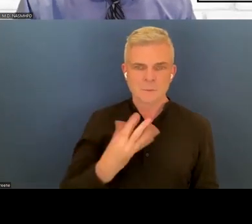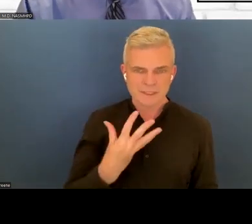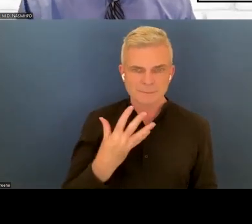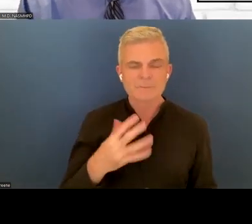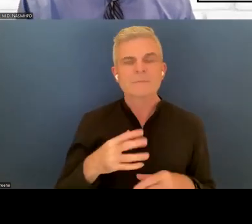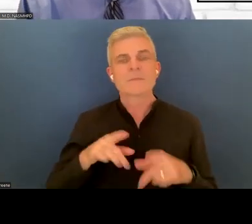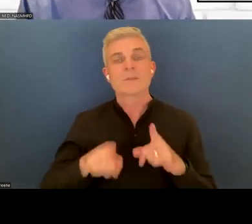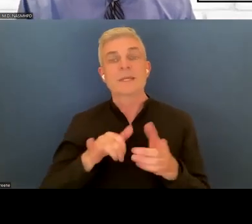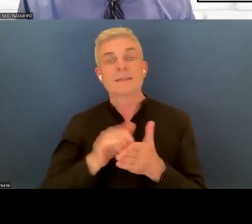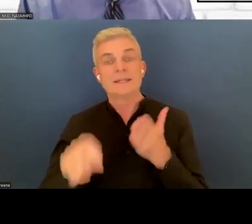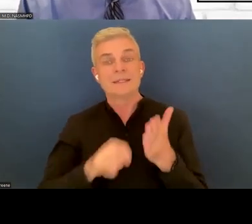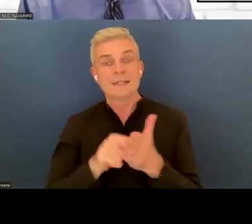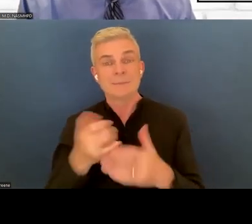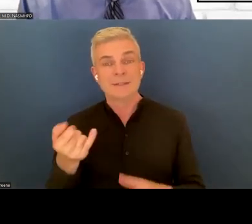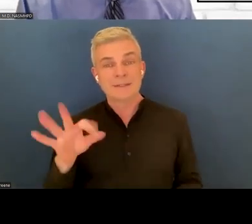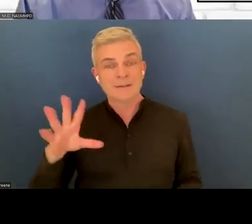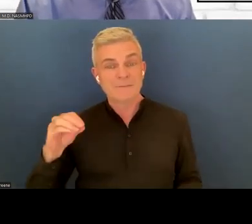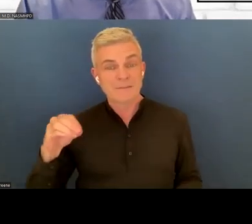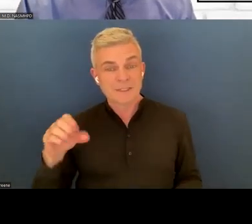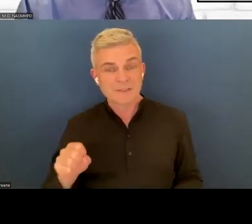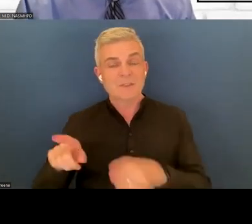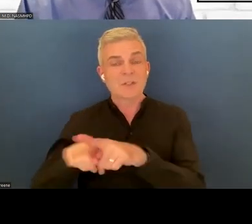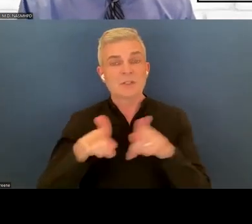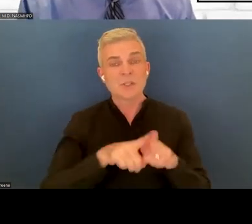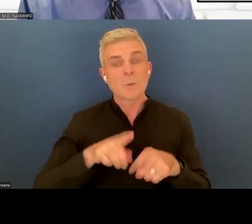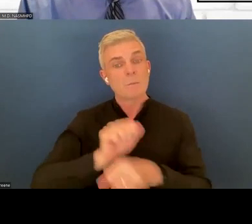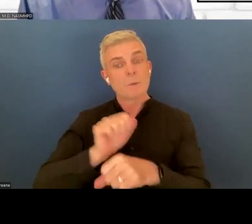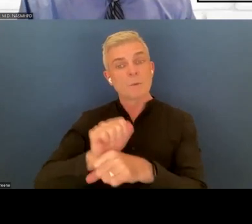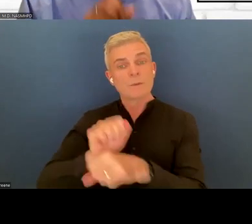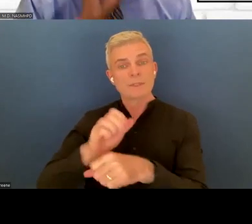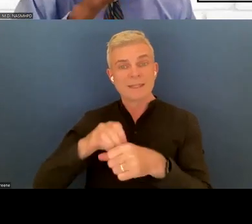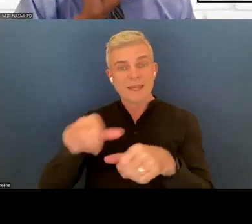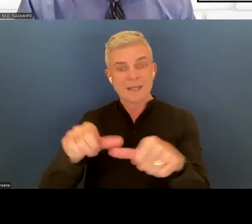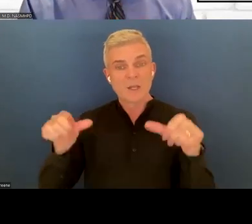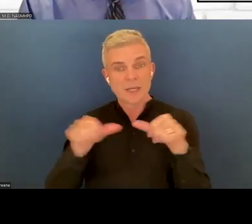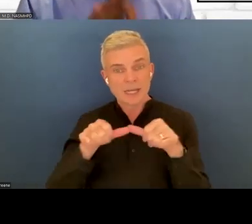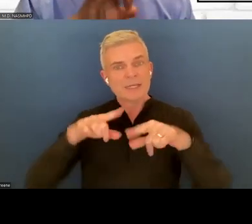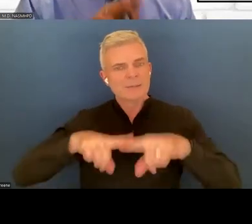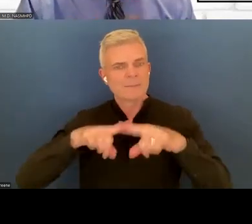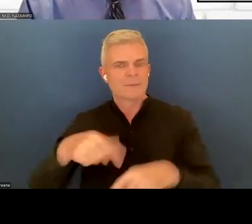that time in the 1950s also, employment in that area was predicated on three